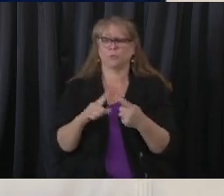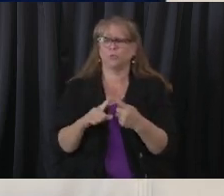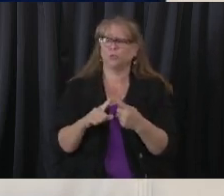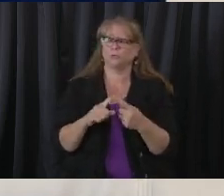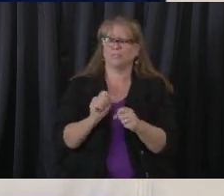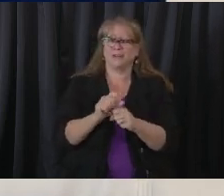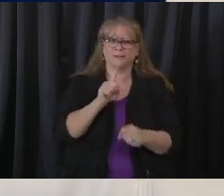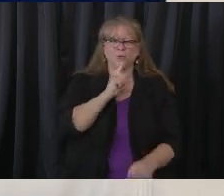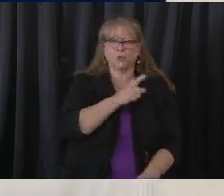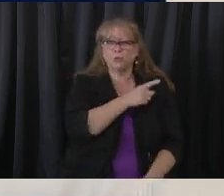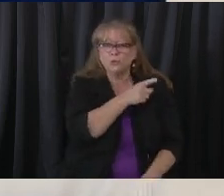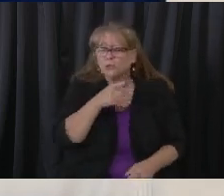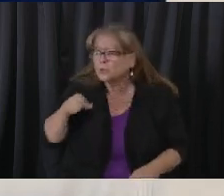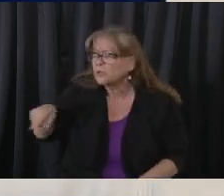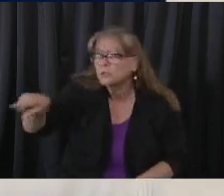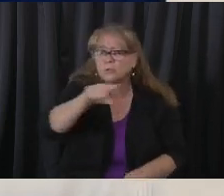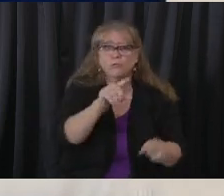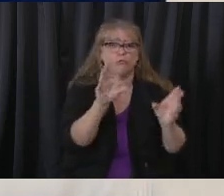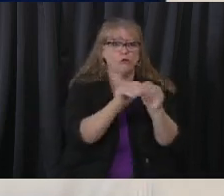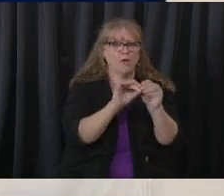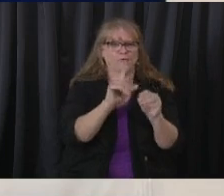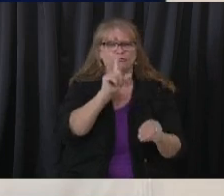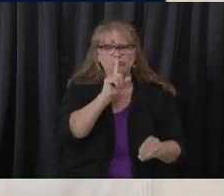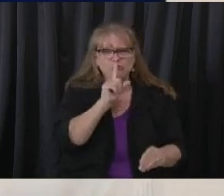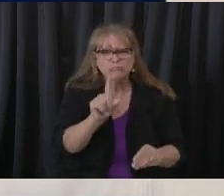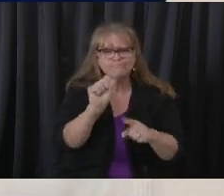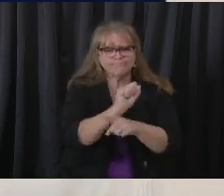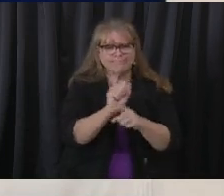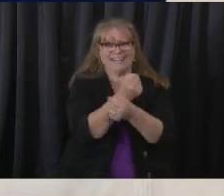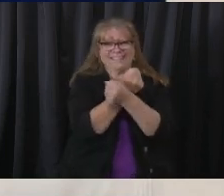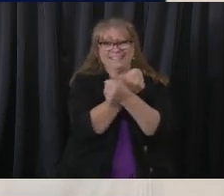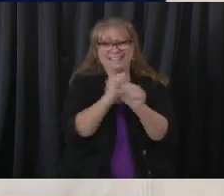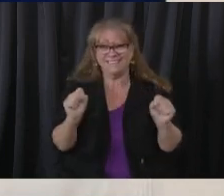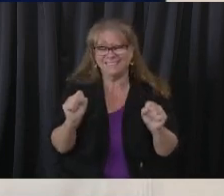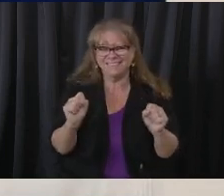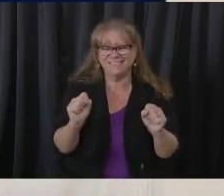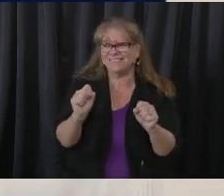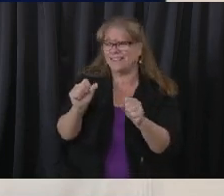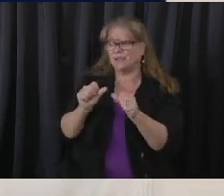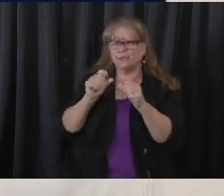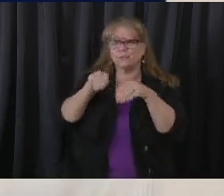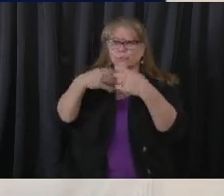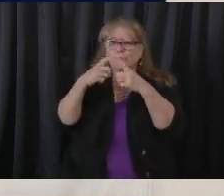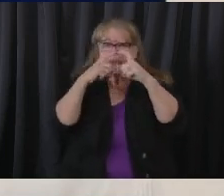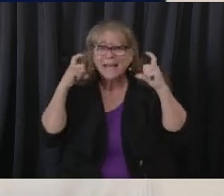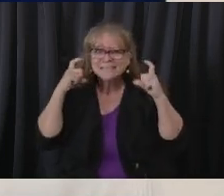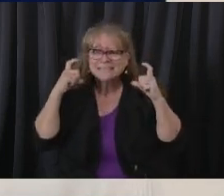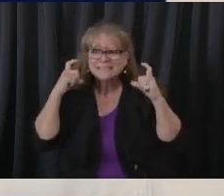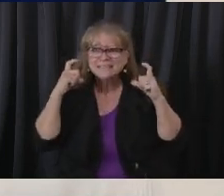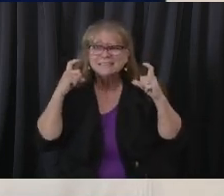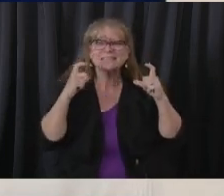production crew are masked. We also have the chairs 6 feet apart for all those